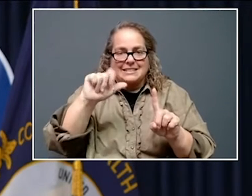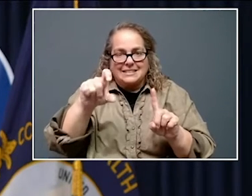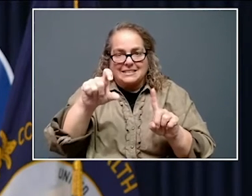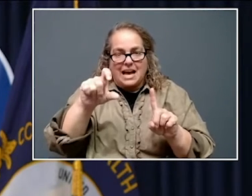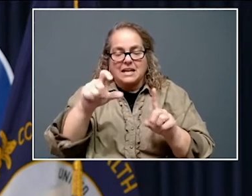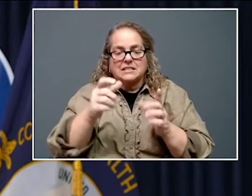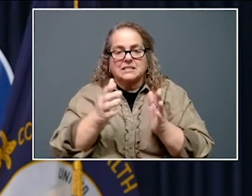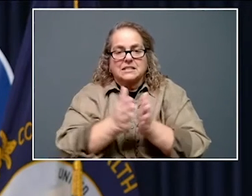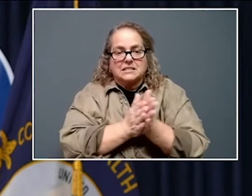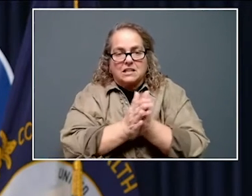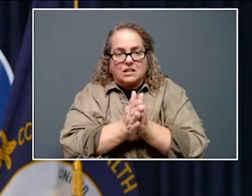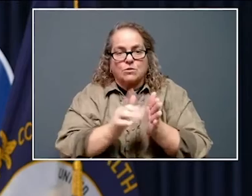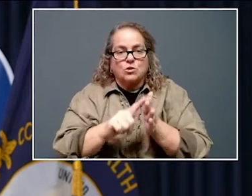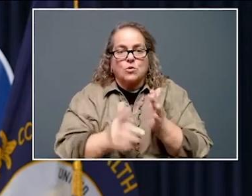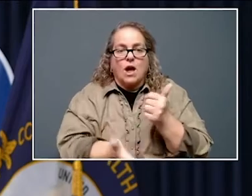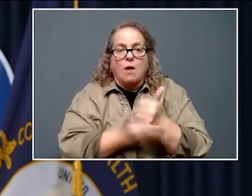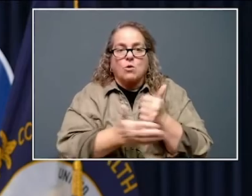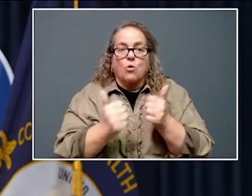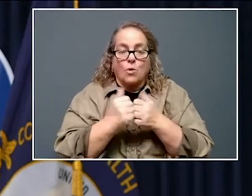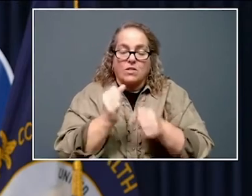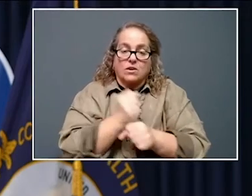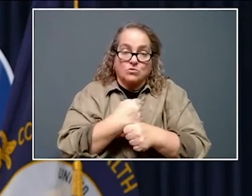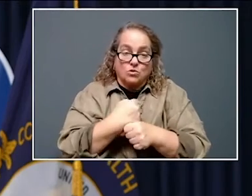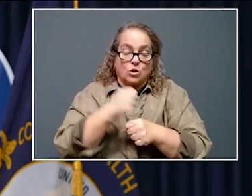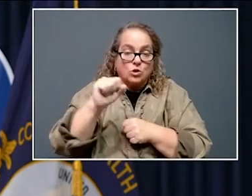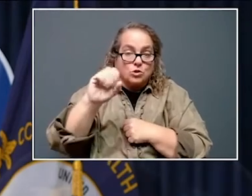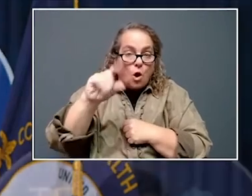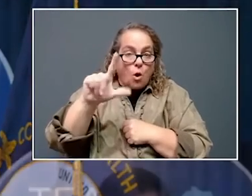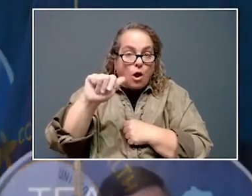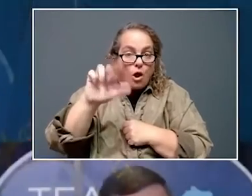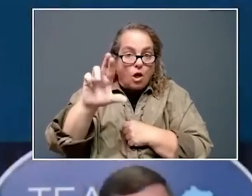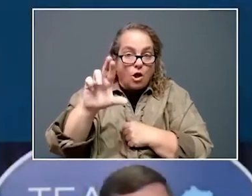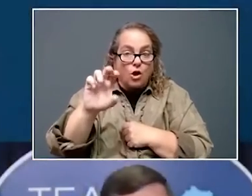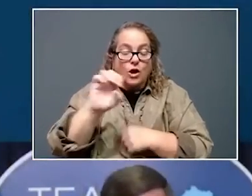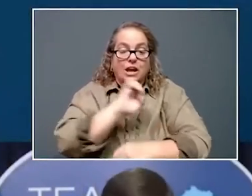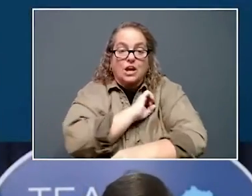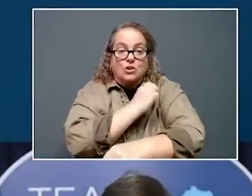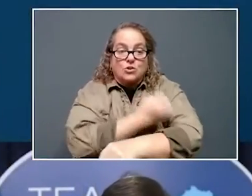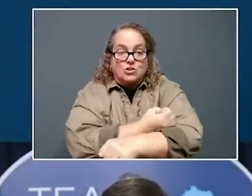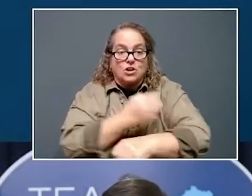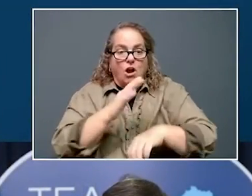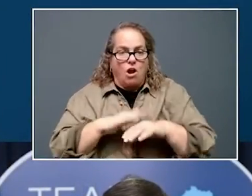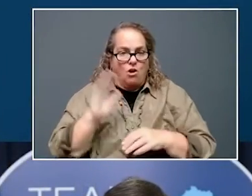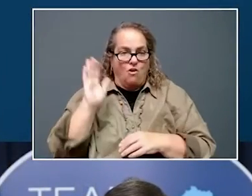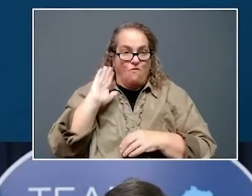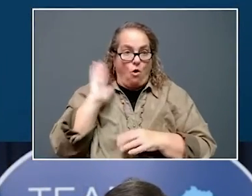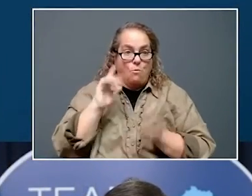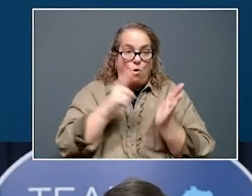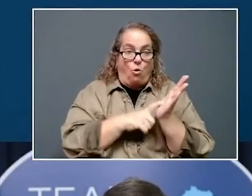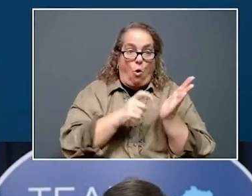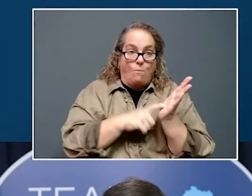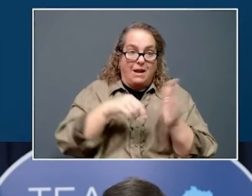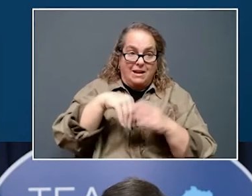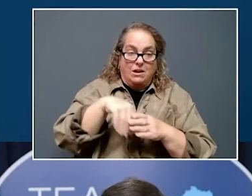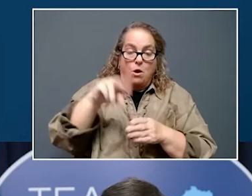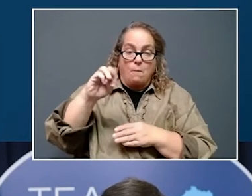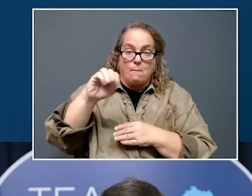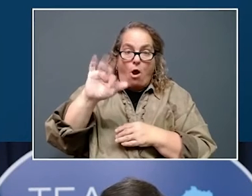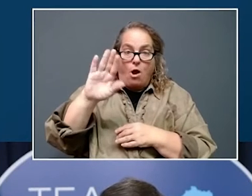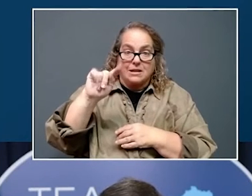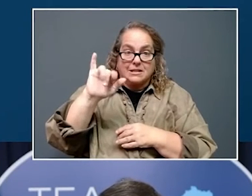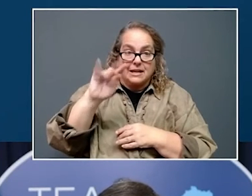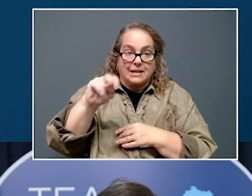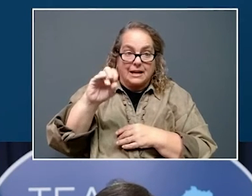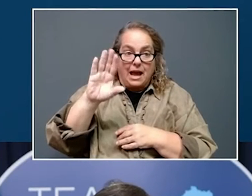of solar energy generation facility on a former coal mine in Martin County. The construction project is